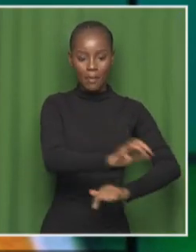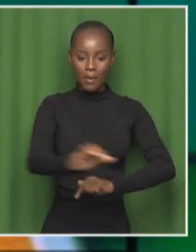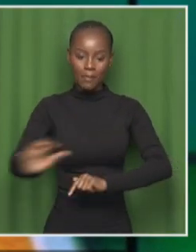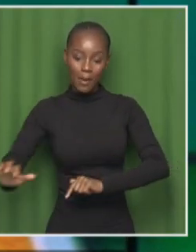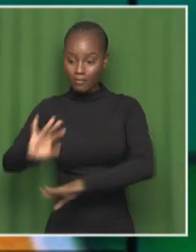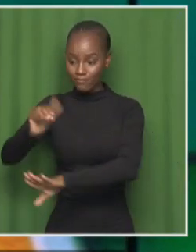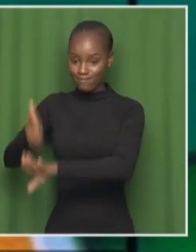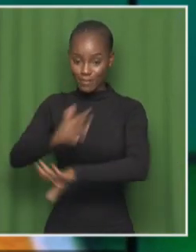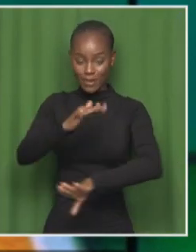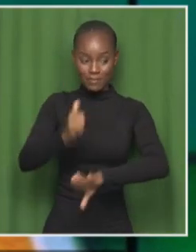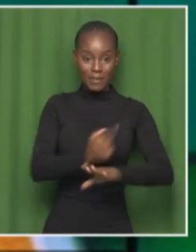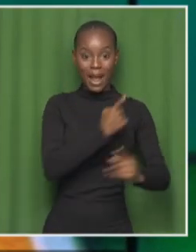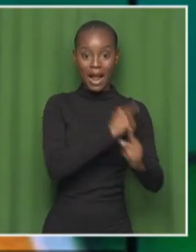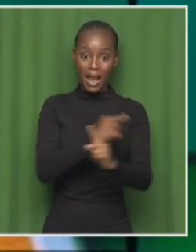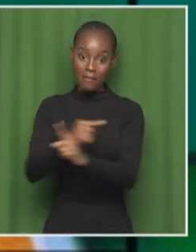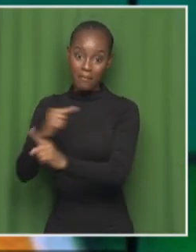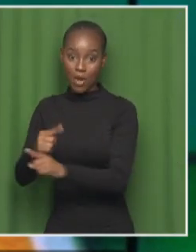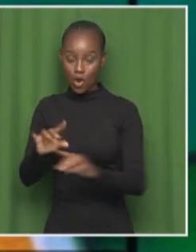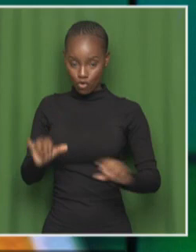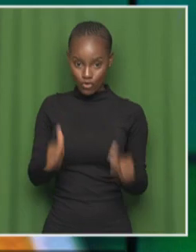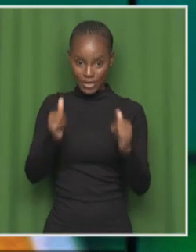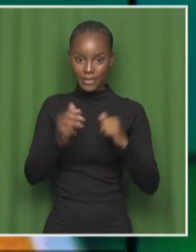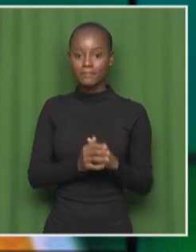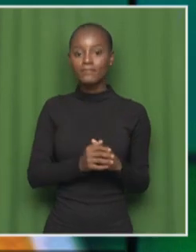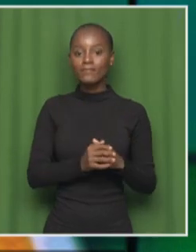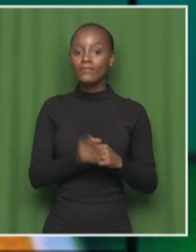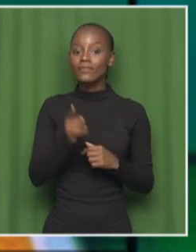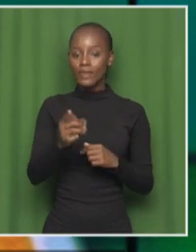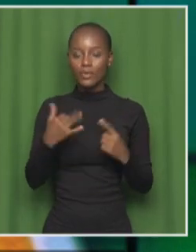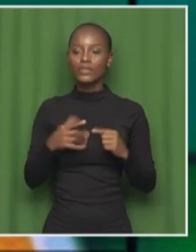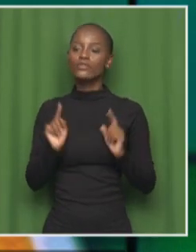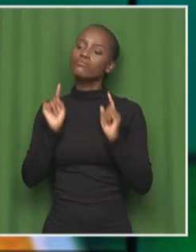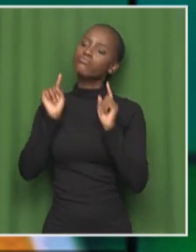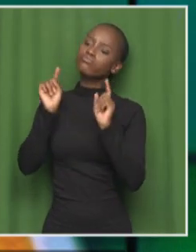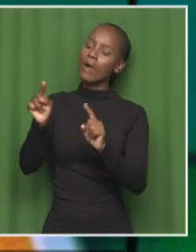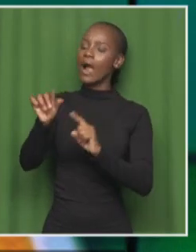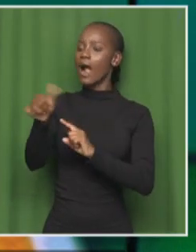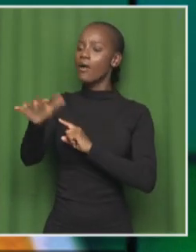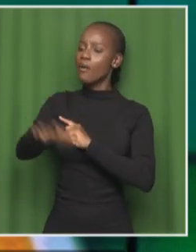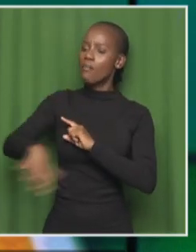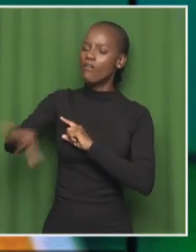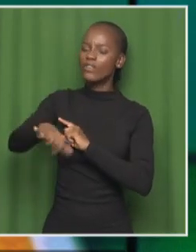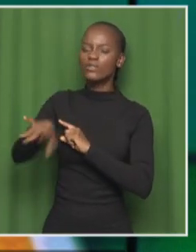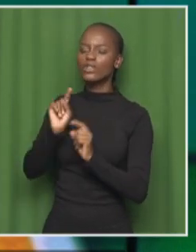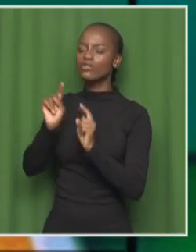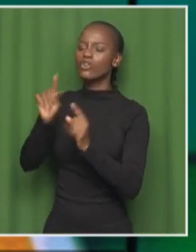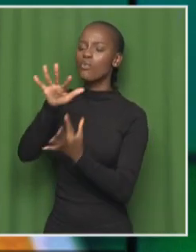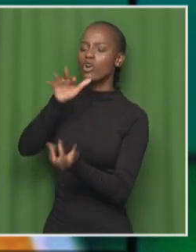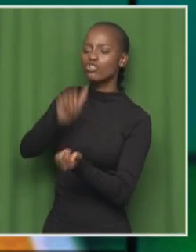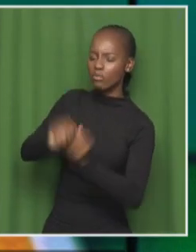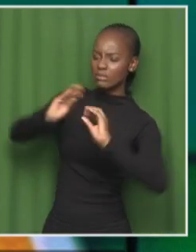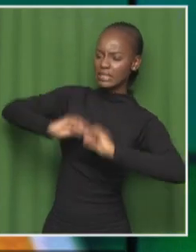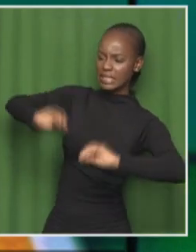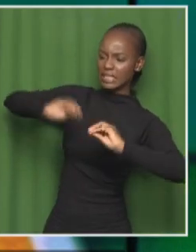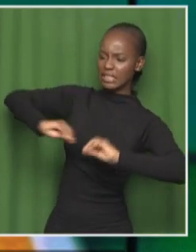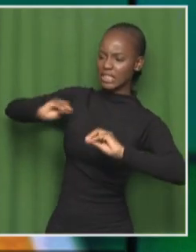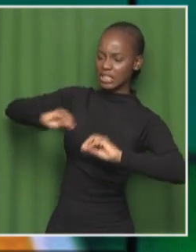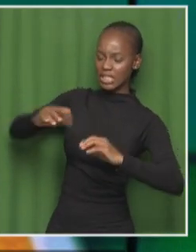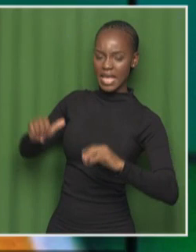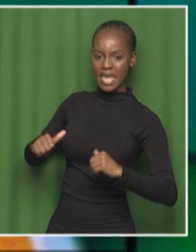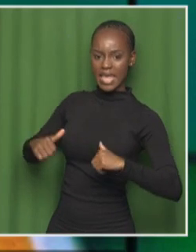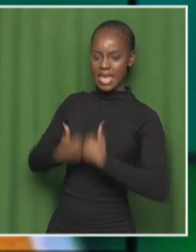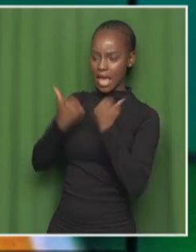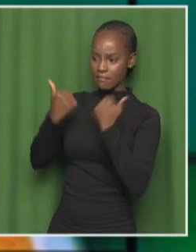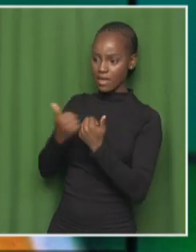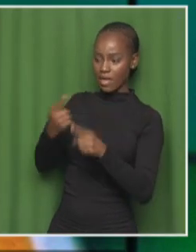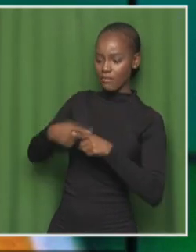4 schools want to introduce Scrabble. We need to go there and do workshops for them to show them how it's played. In Rustenburg, they've contacted